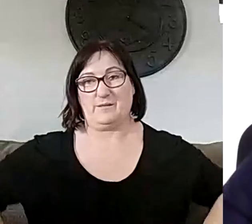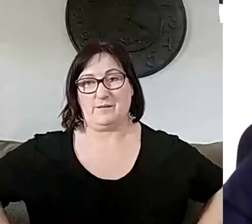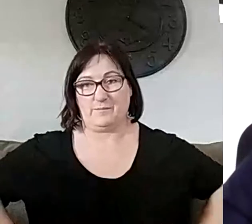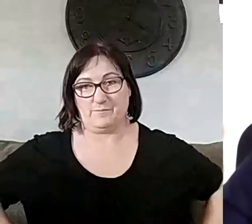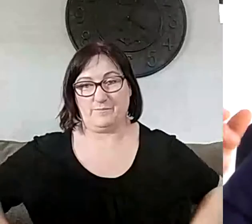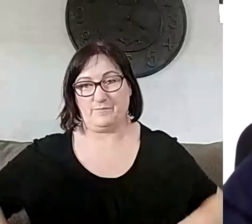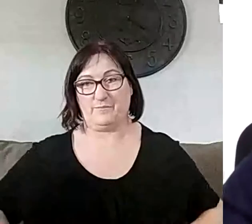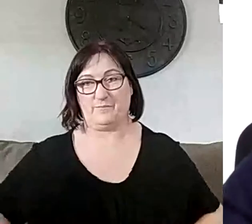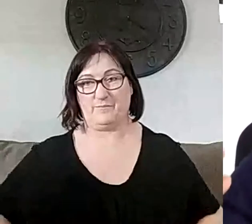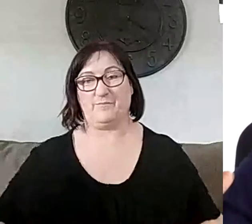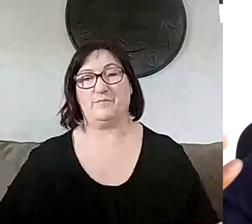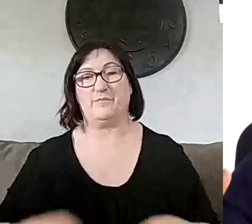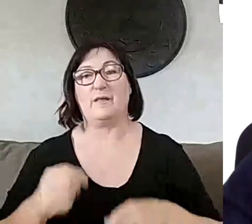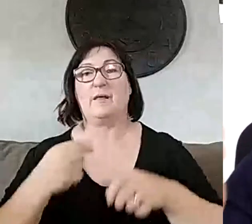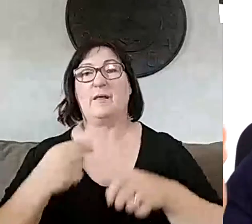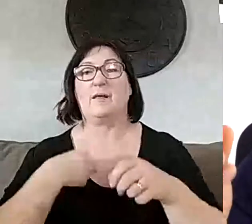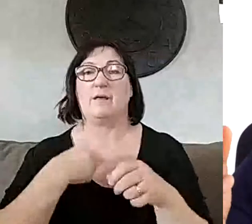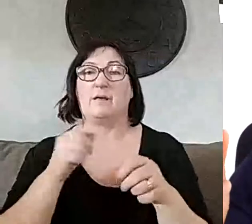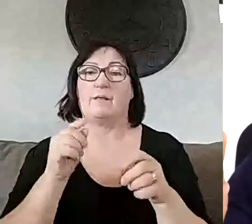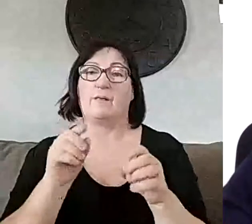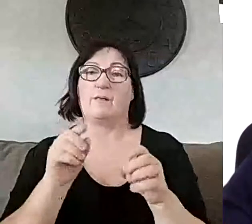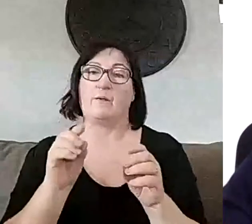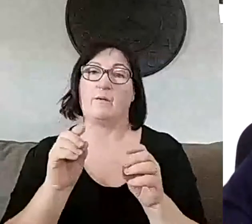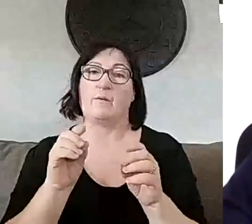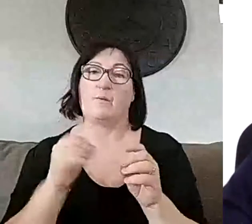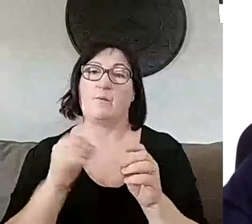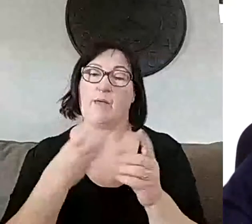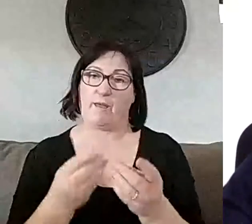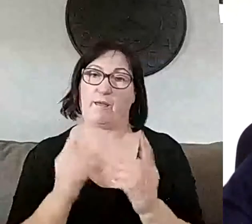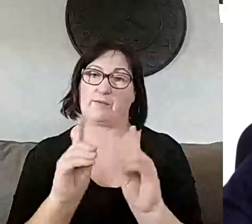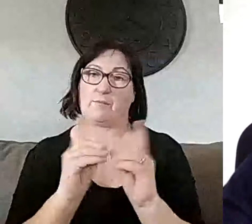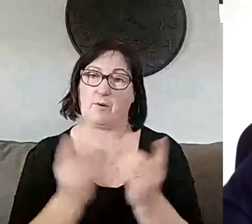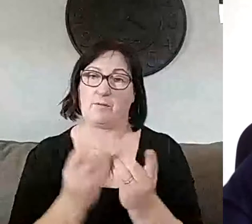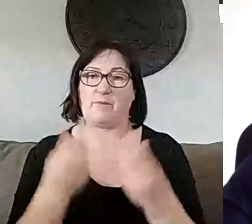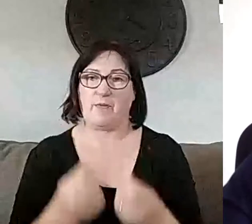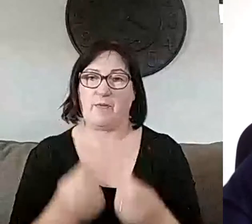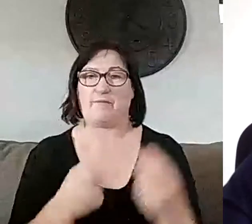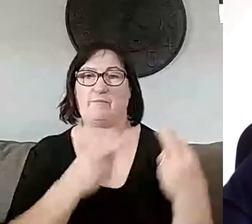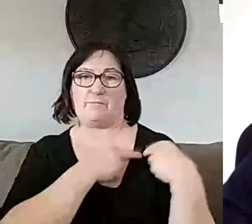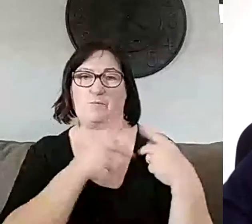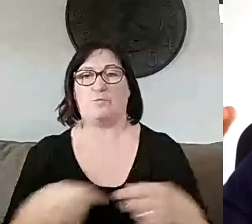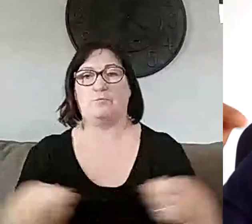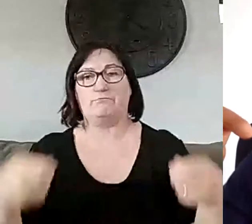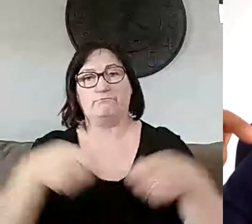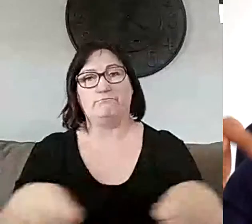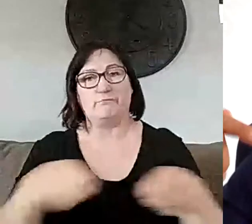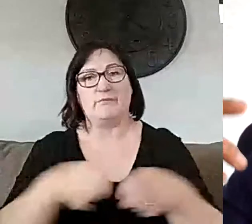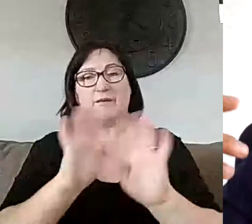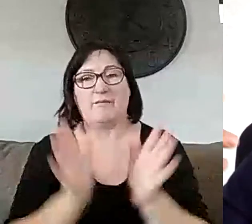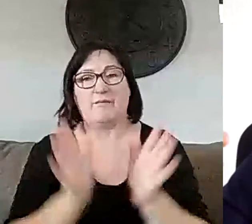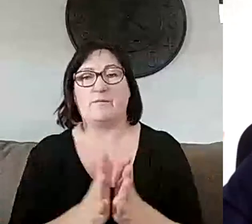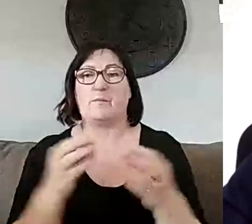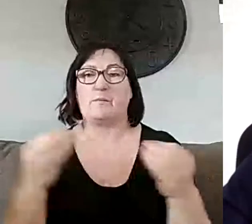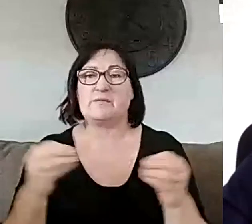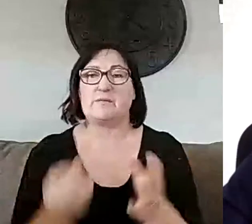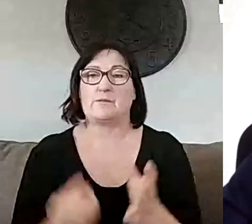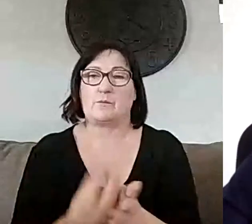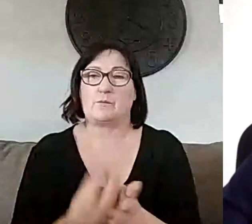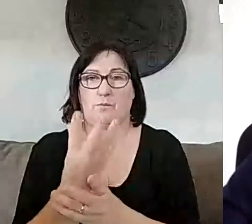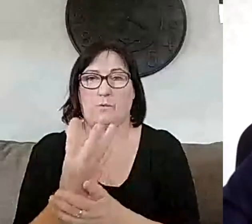responsibility to contribute to the enabling environment so that businesses may flourish and grow. And in terms of this